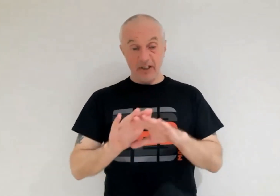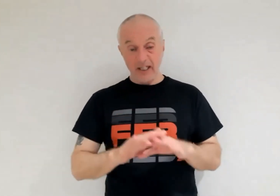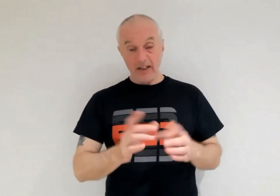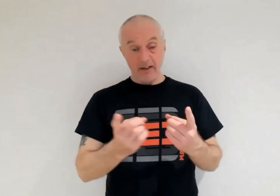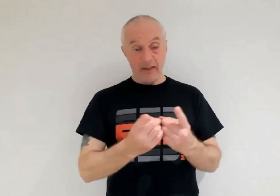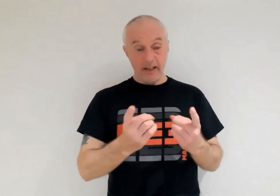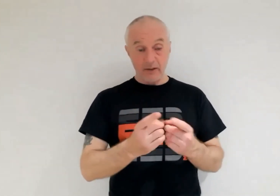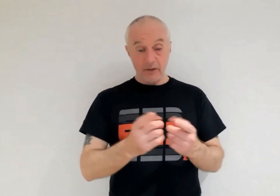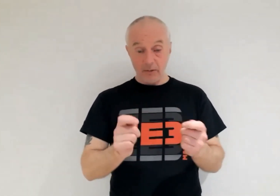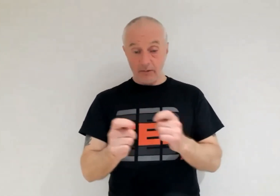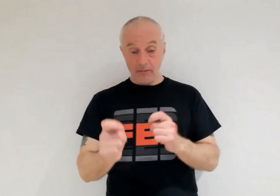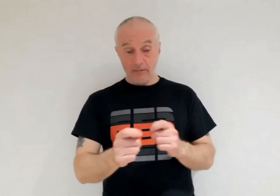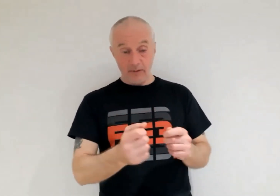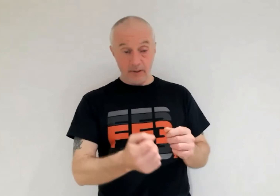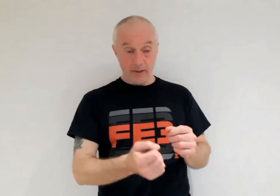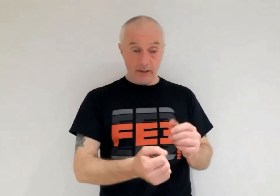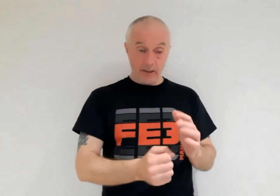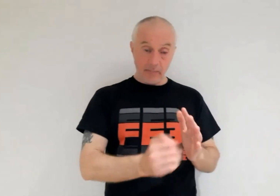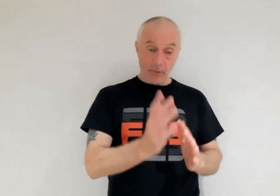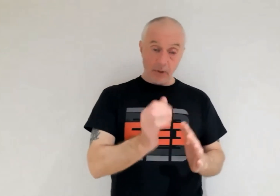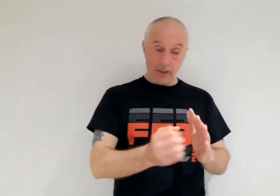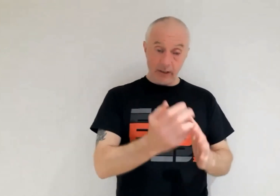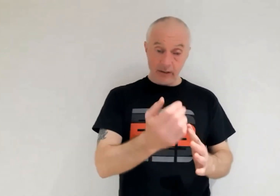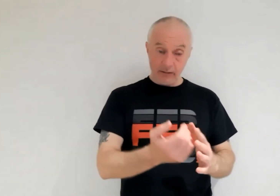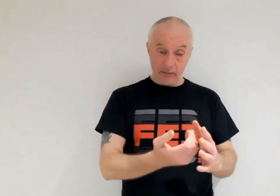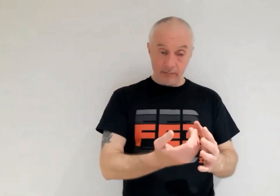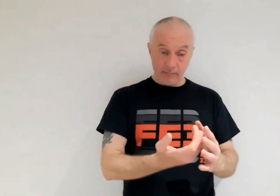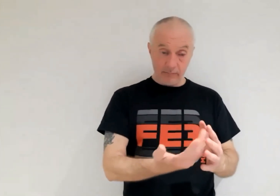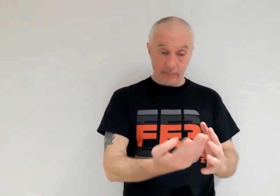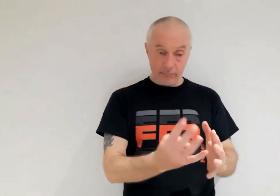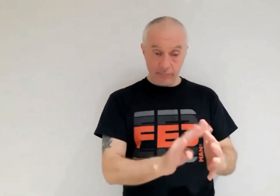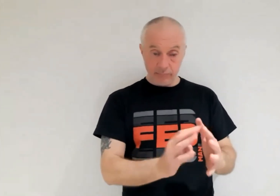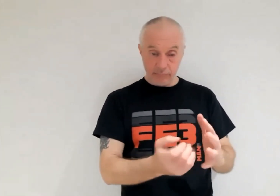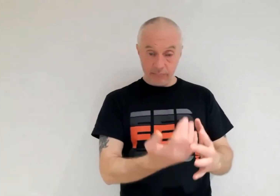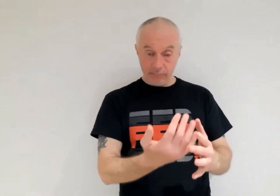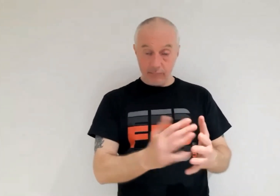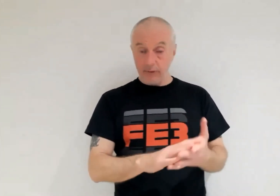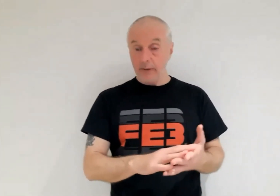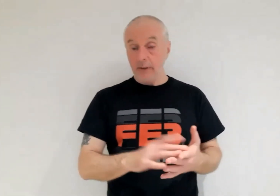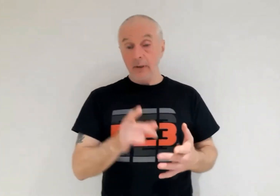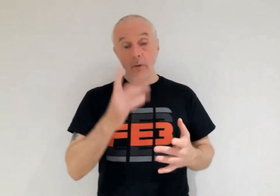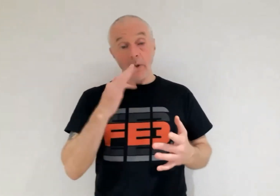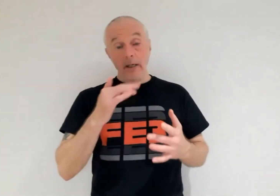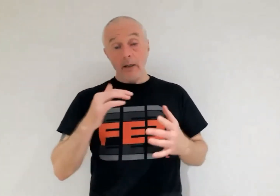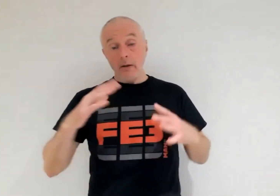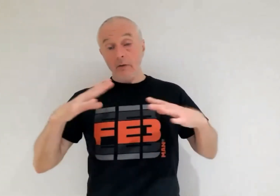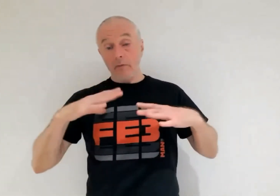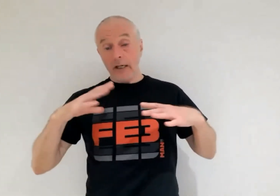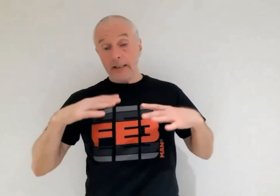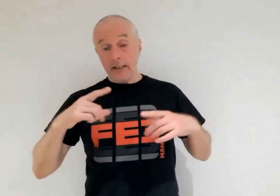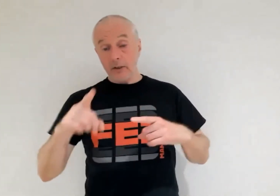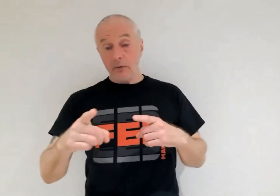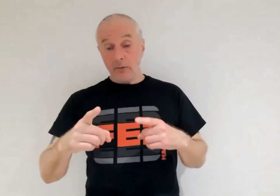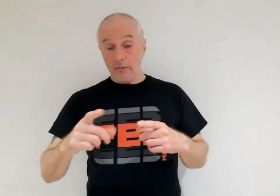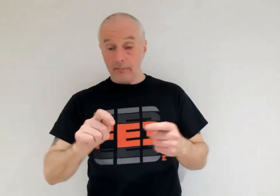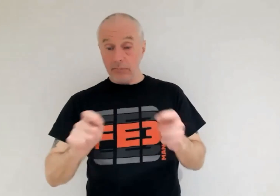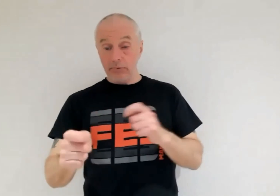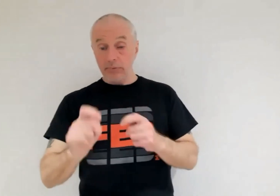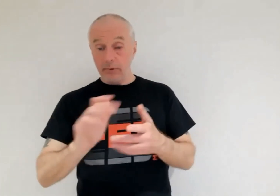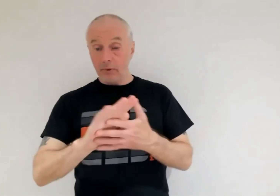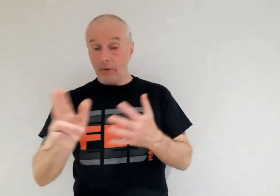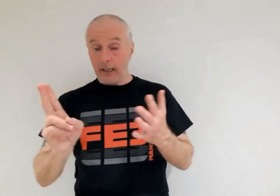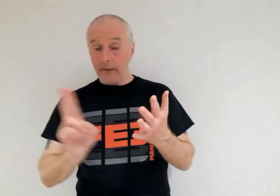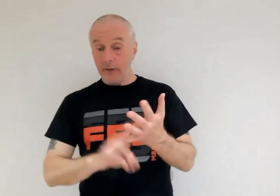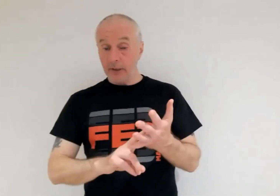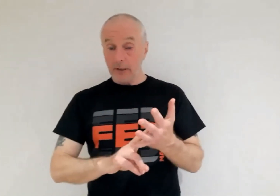burner. So I thought that at the point where we are looking to convert to pure hydrogen on a sort of individual sort of